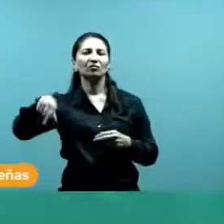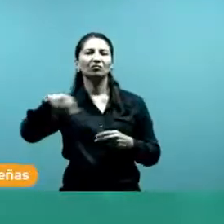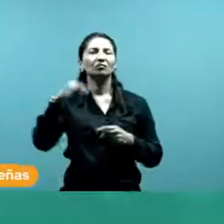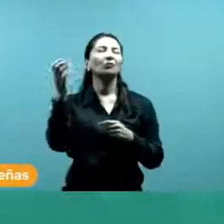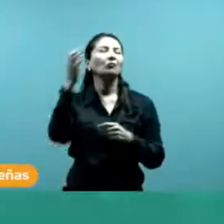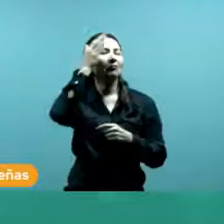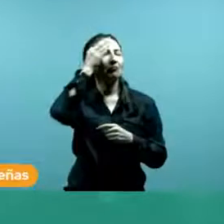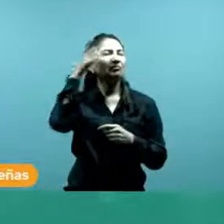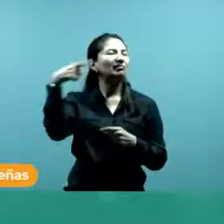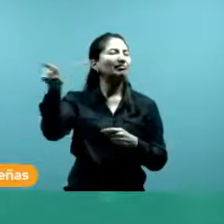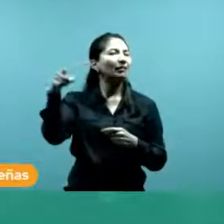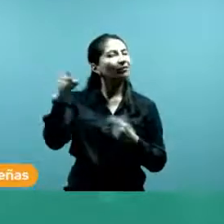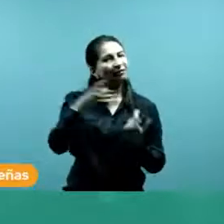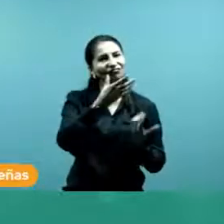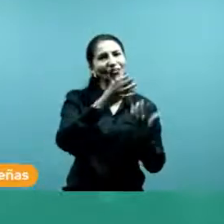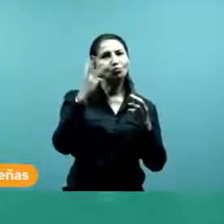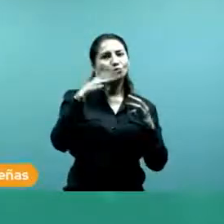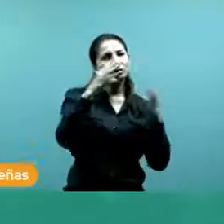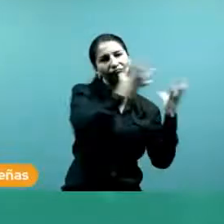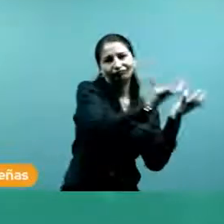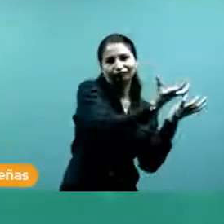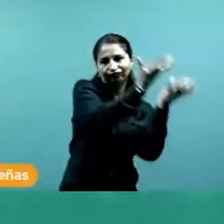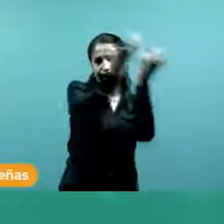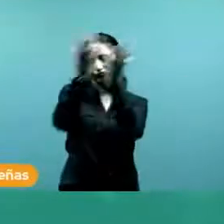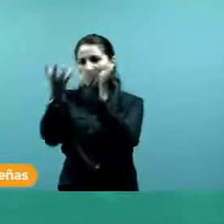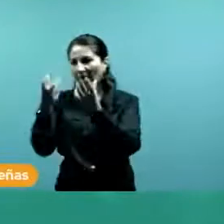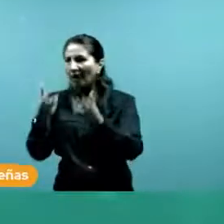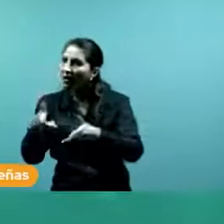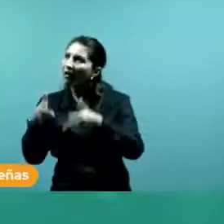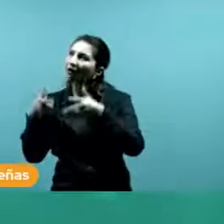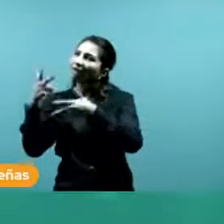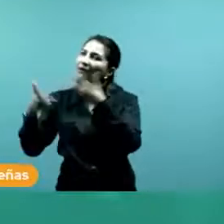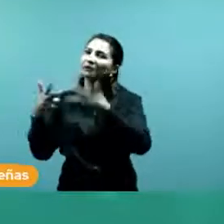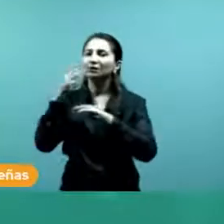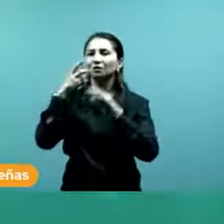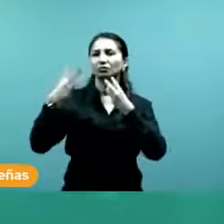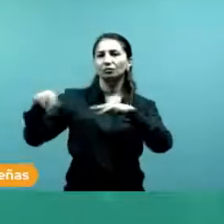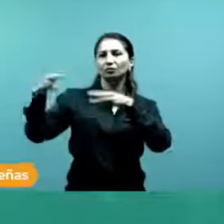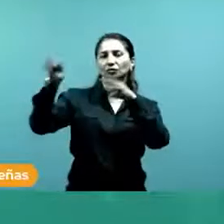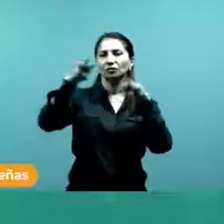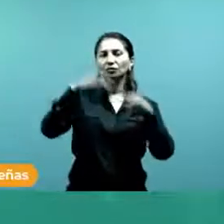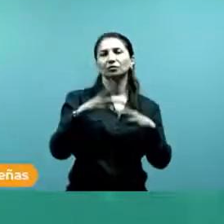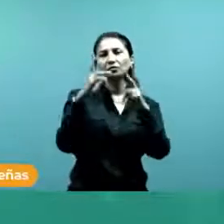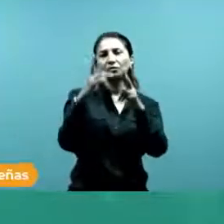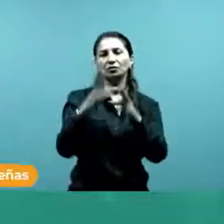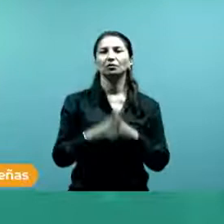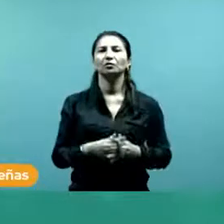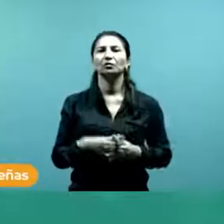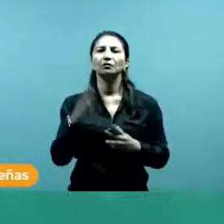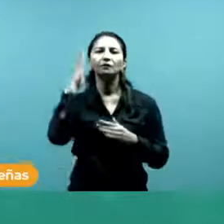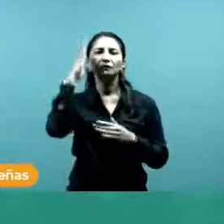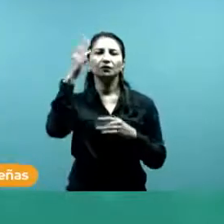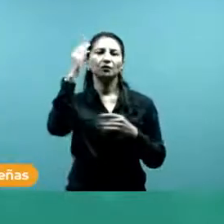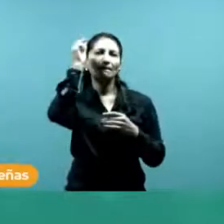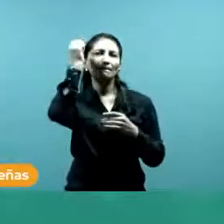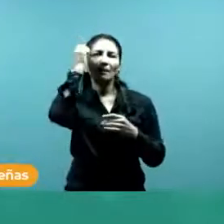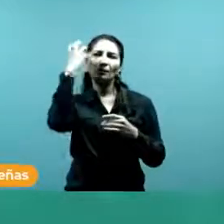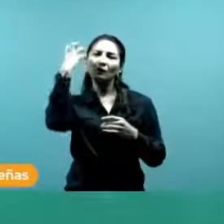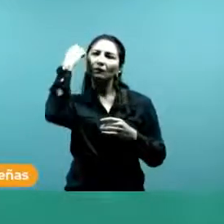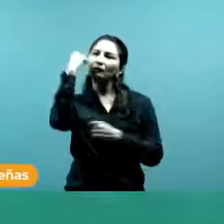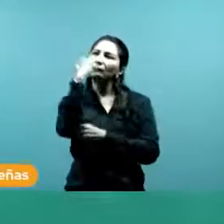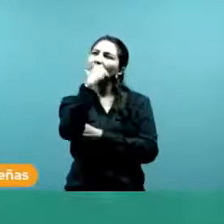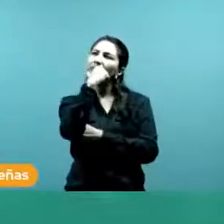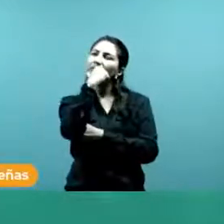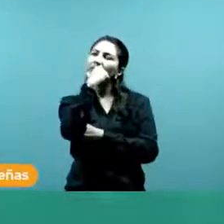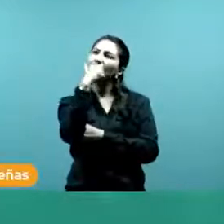Poland to see the authentic site of the memorial. De la memoria. And here is just a picture of a